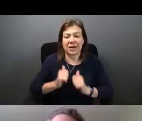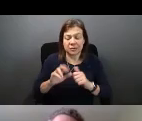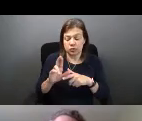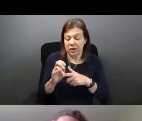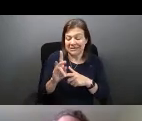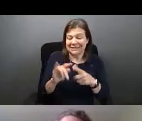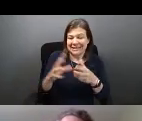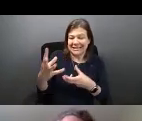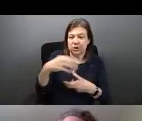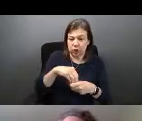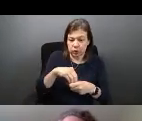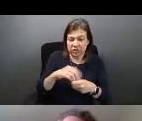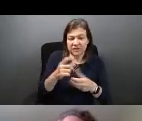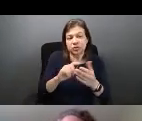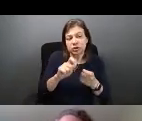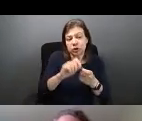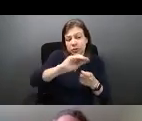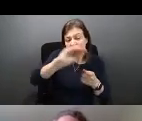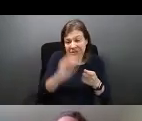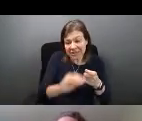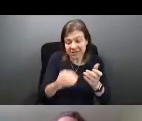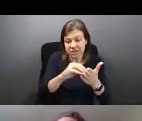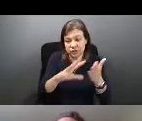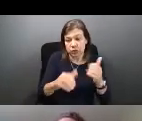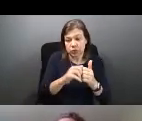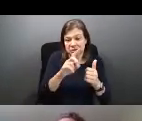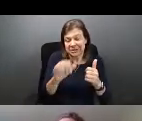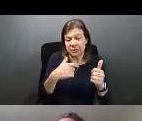of students with disabilities you would like to see in my proposal?